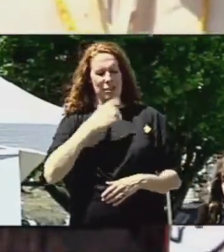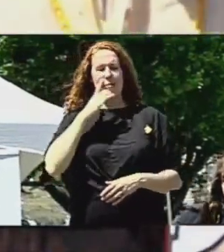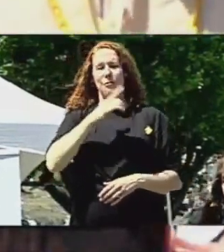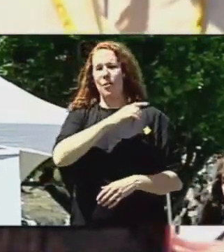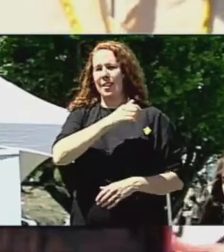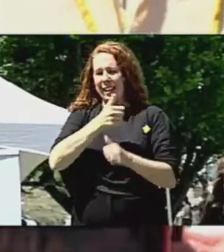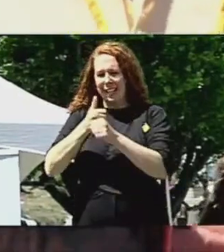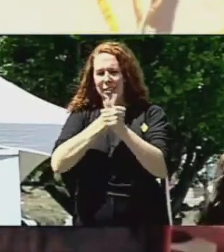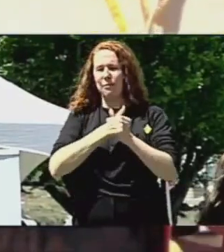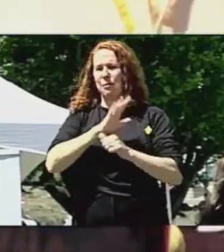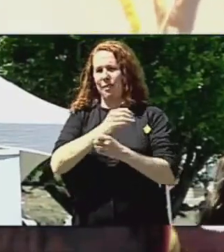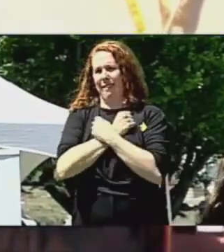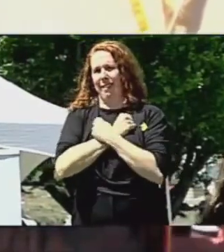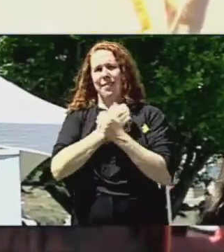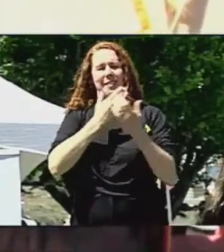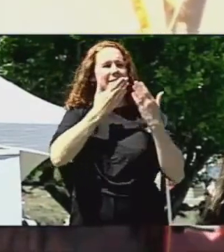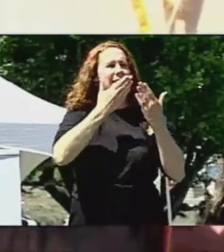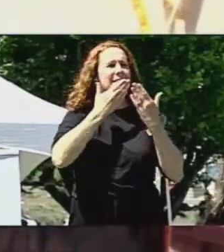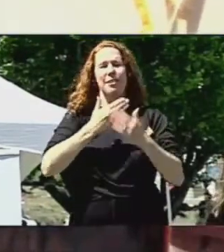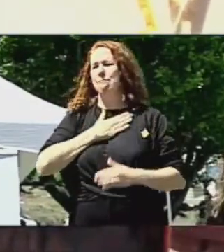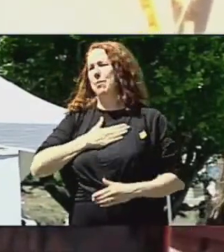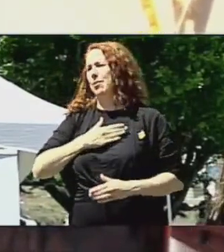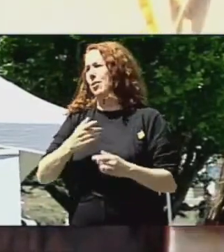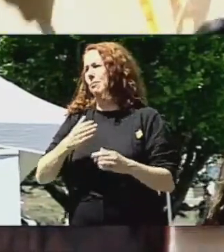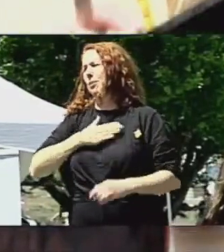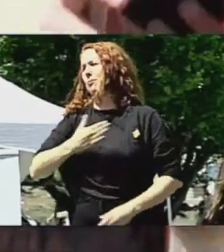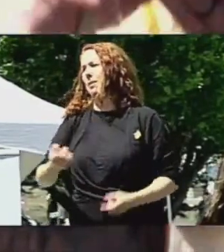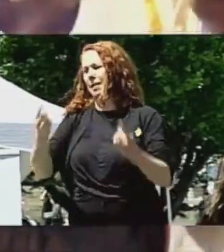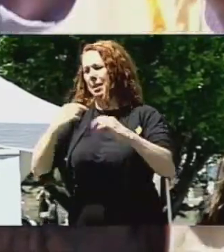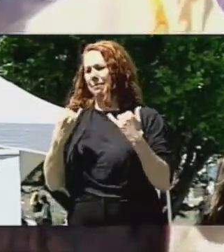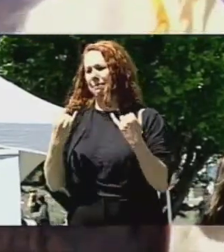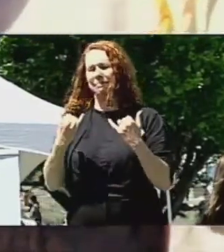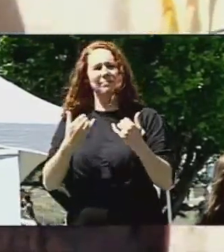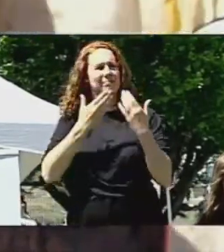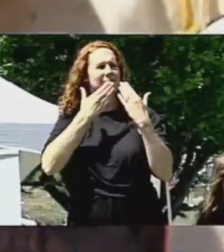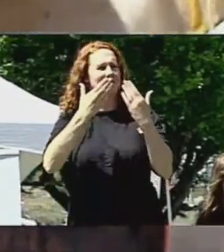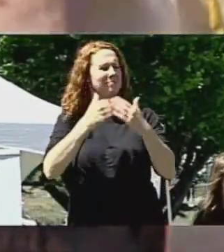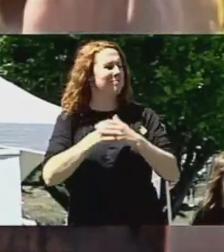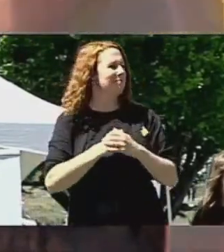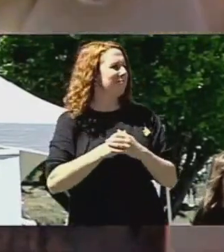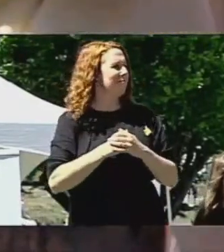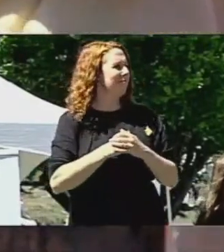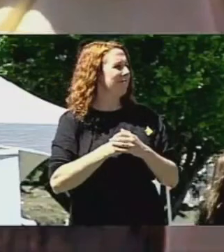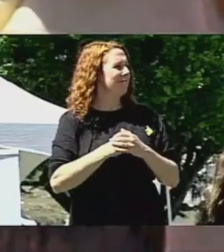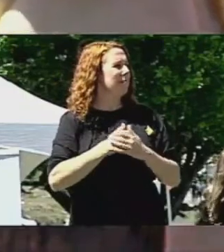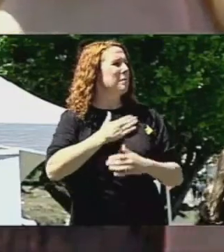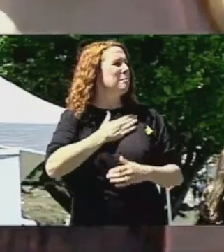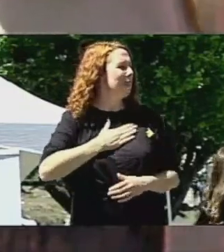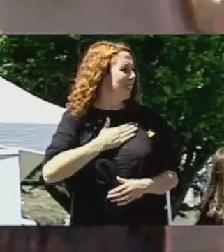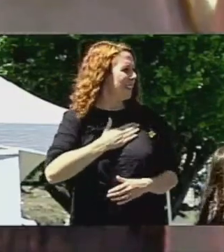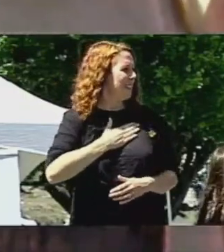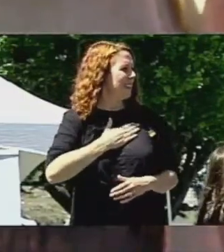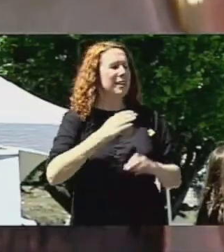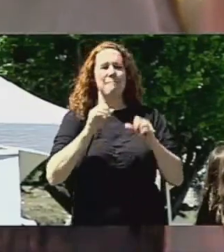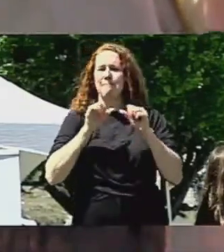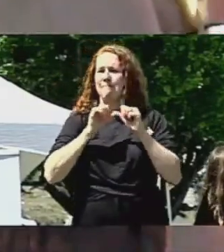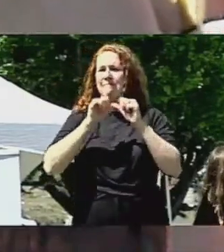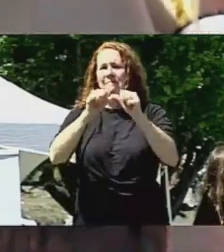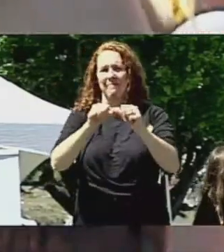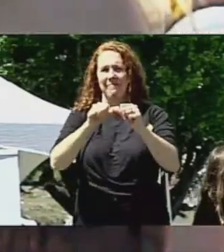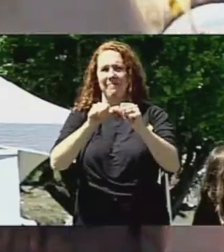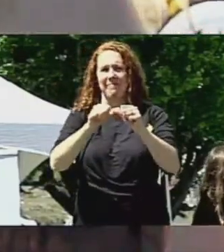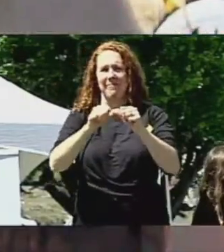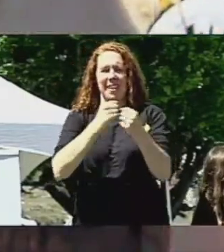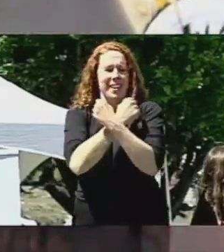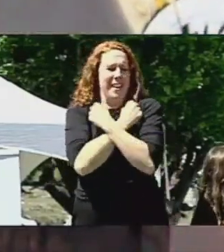of you, and I appreciate every single one of you for being willing to do this today. And I ask you to consider continuing gifting